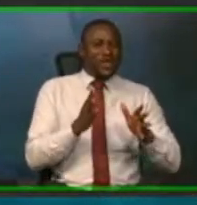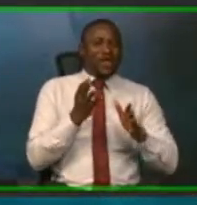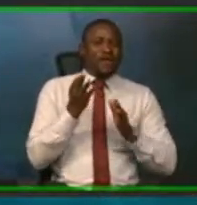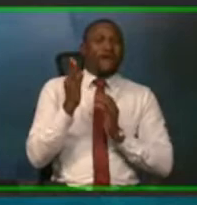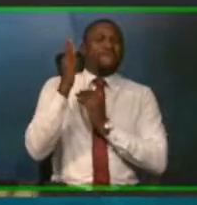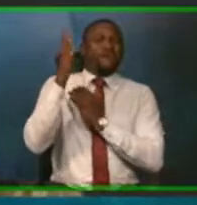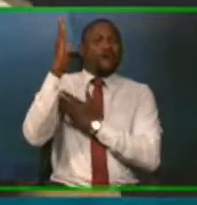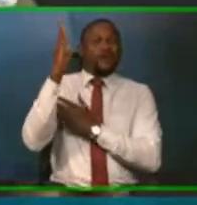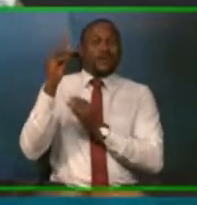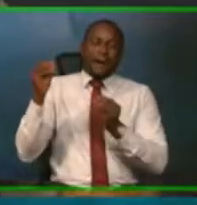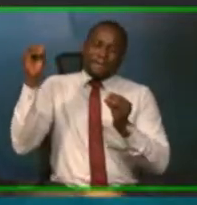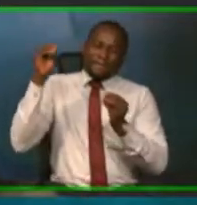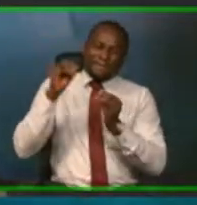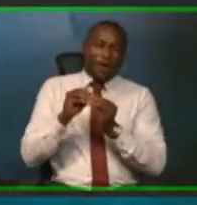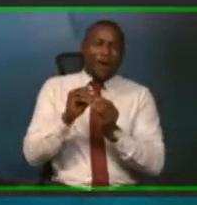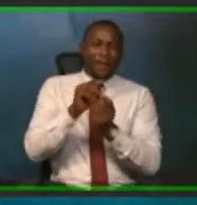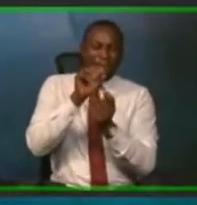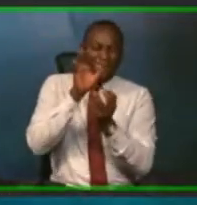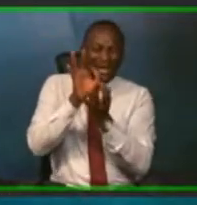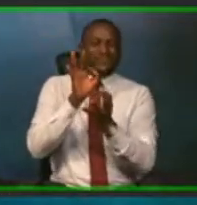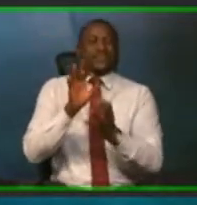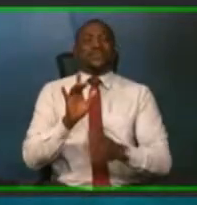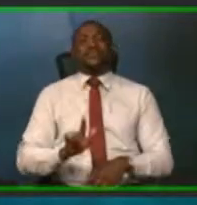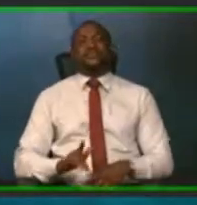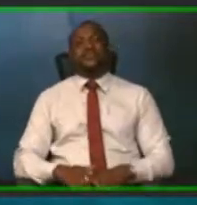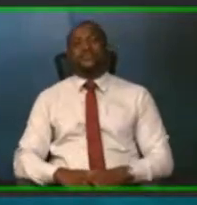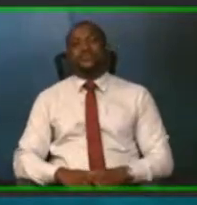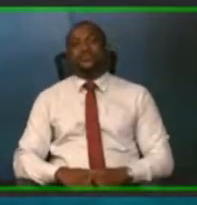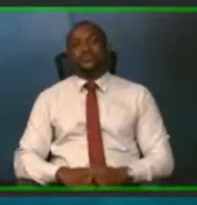God more perfectly.